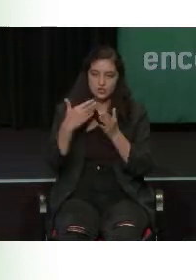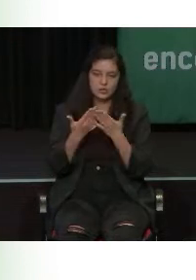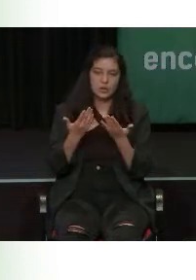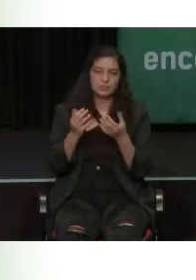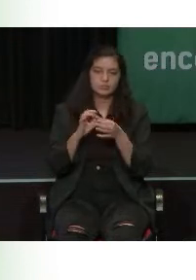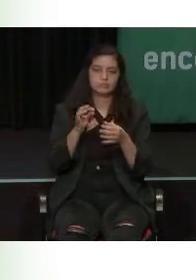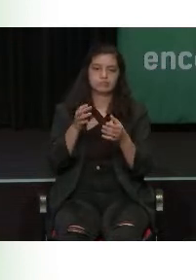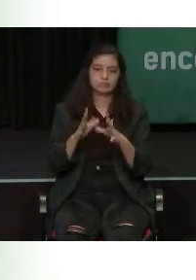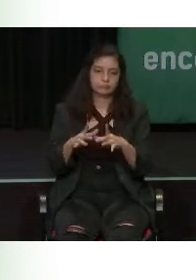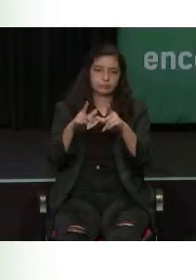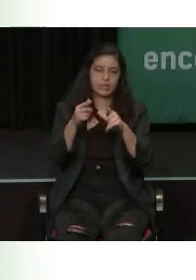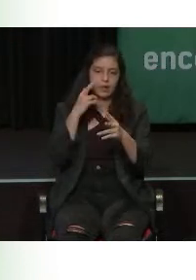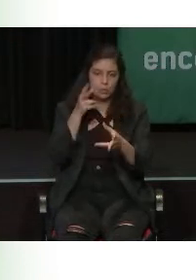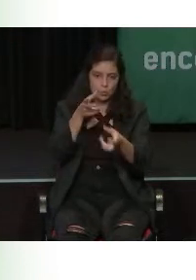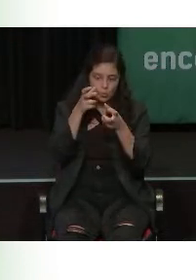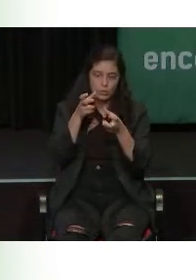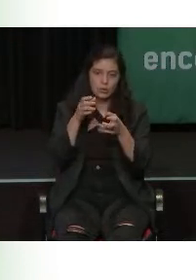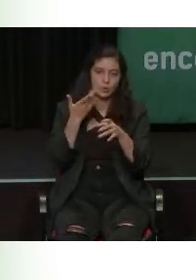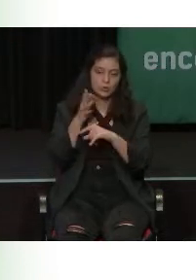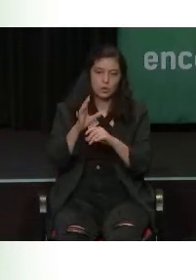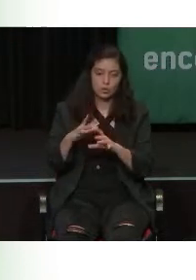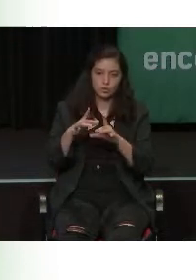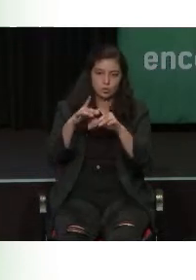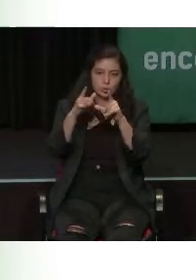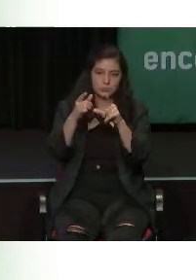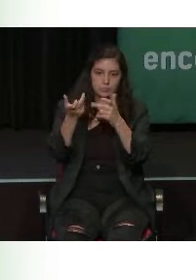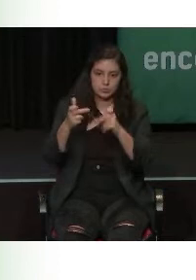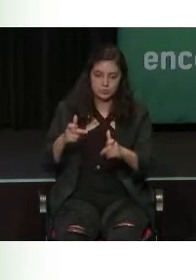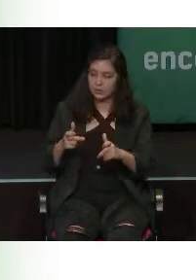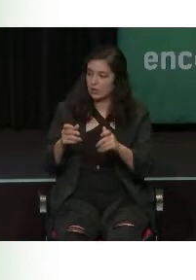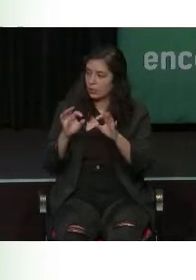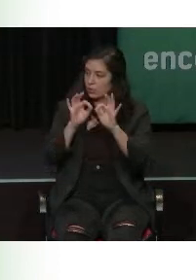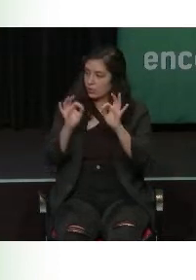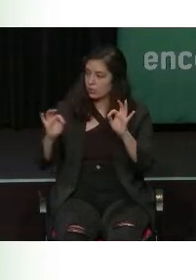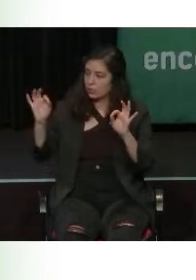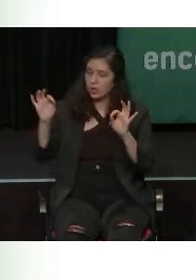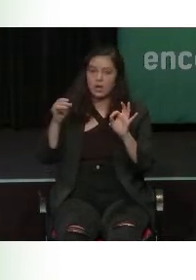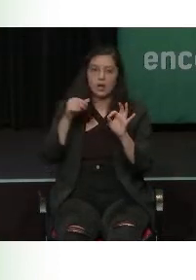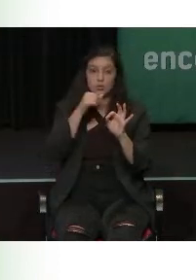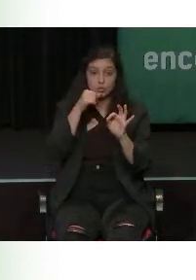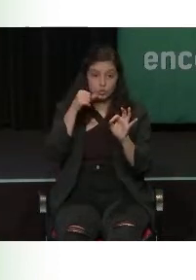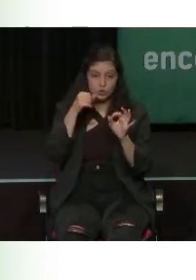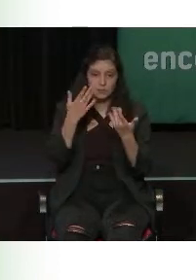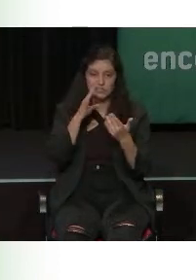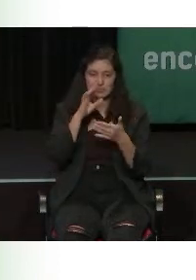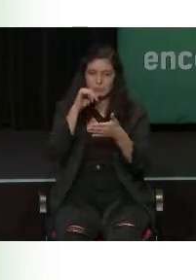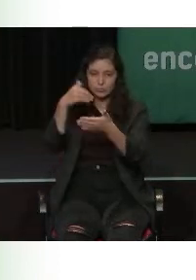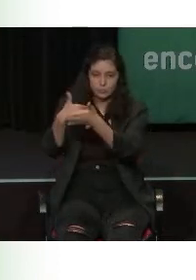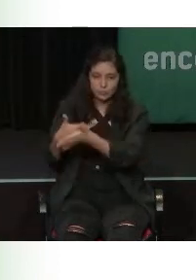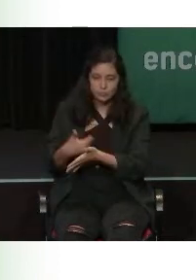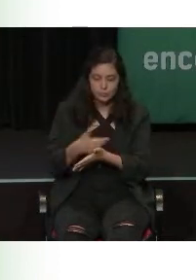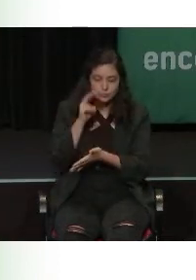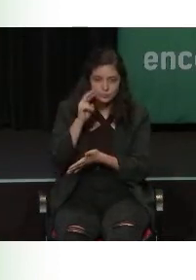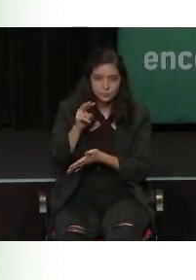in the detection of thyroid, so you can see an increase in the incidence in the blue line. But if you look at the mortality, then